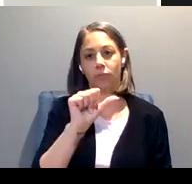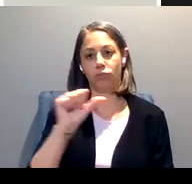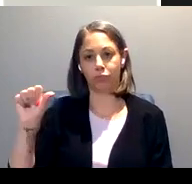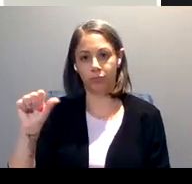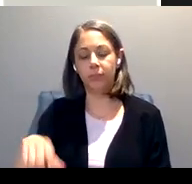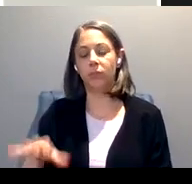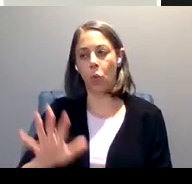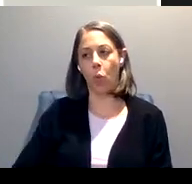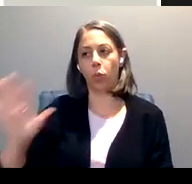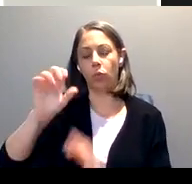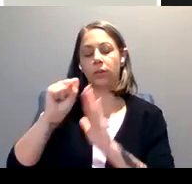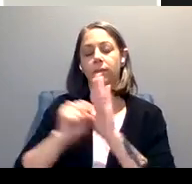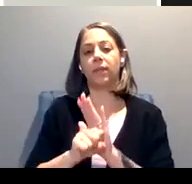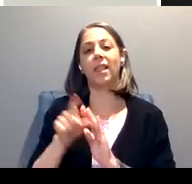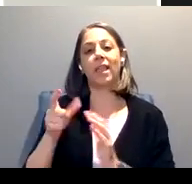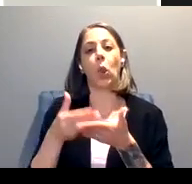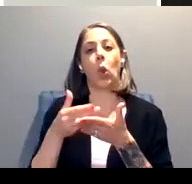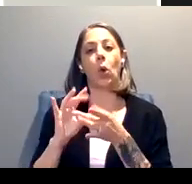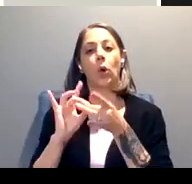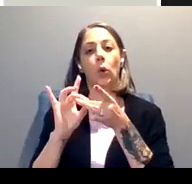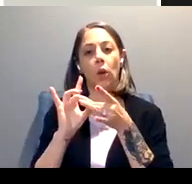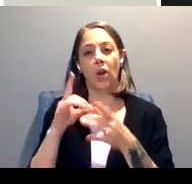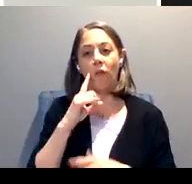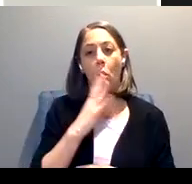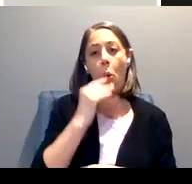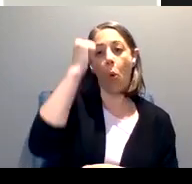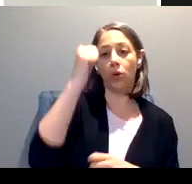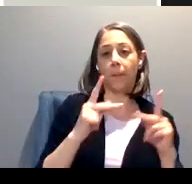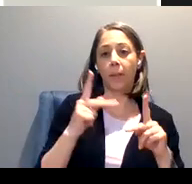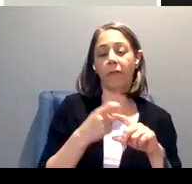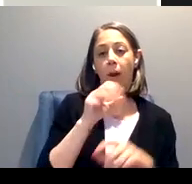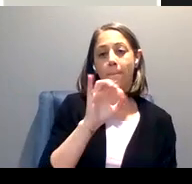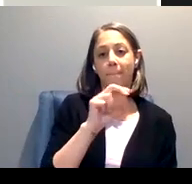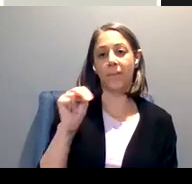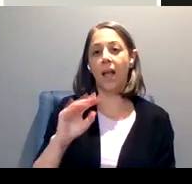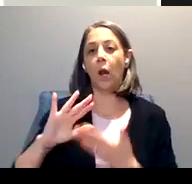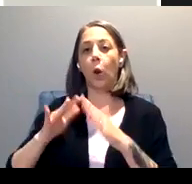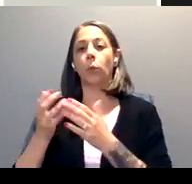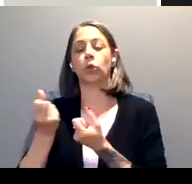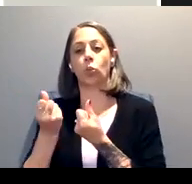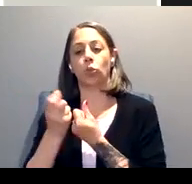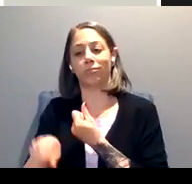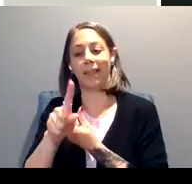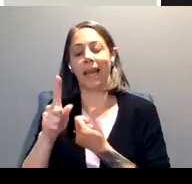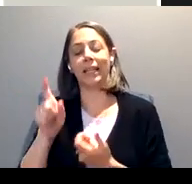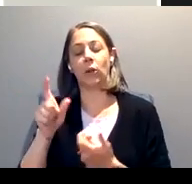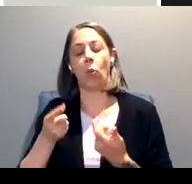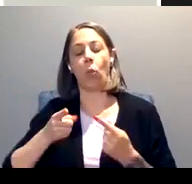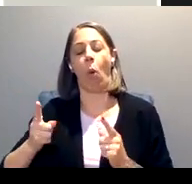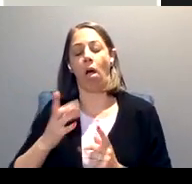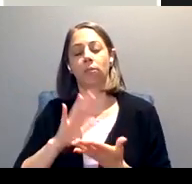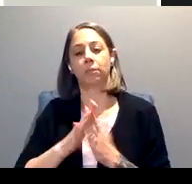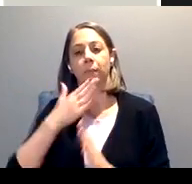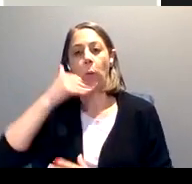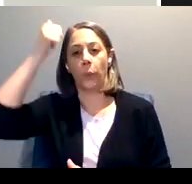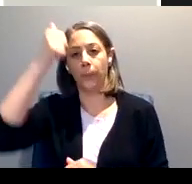that are the local connections to older Minnesotans and the community support they need as they age. The